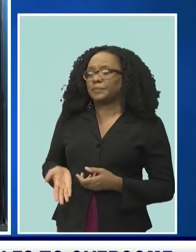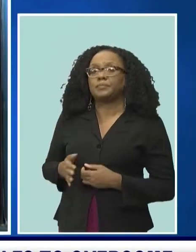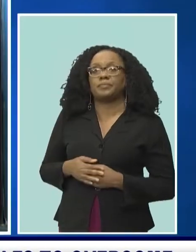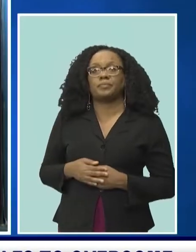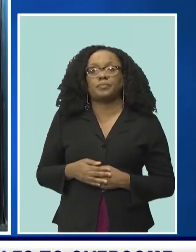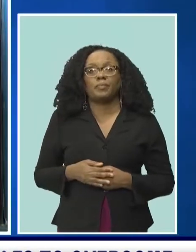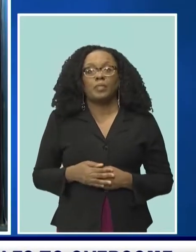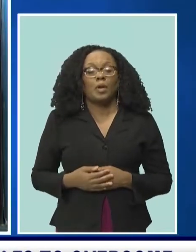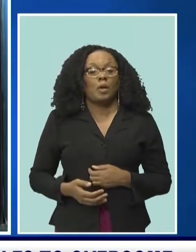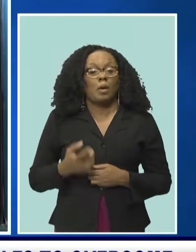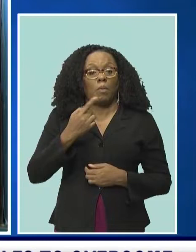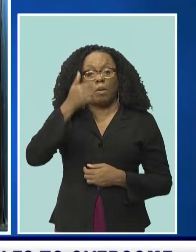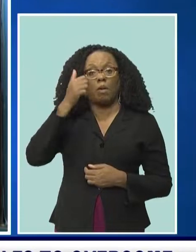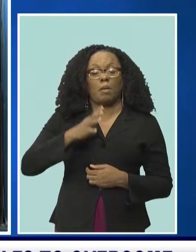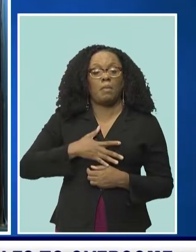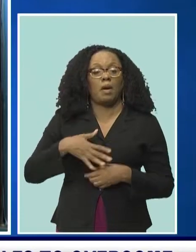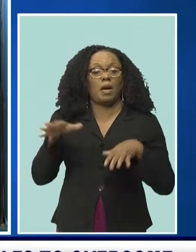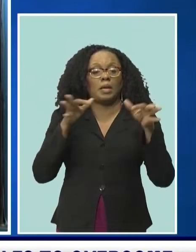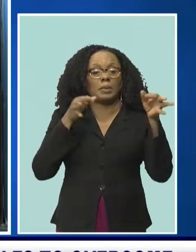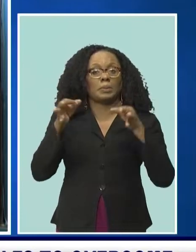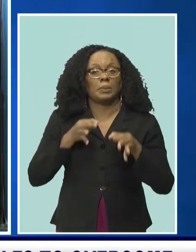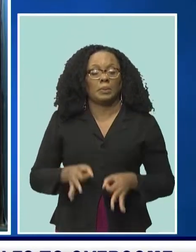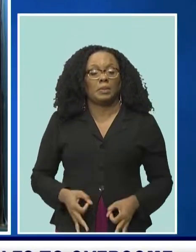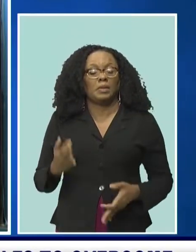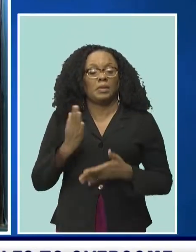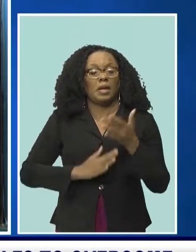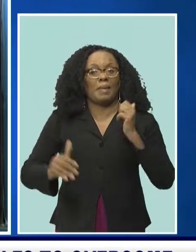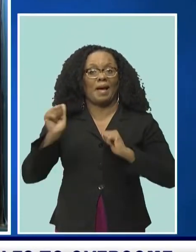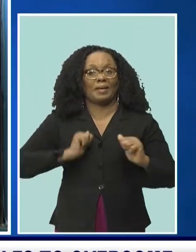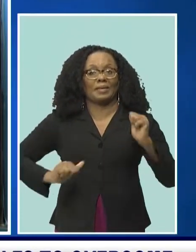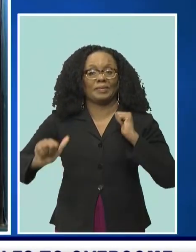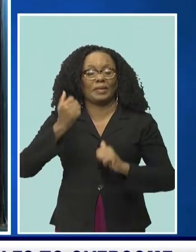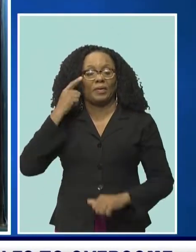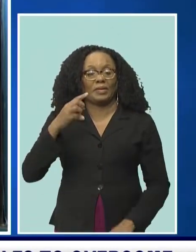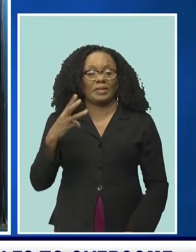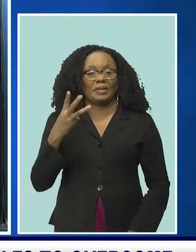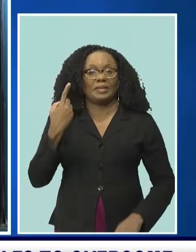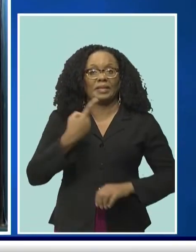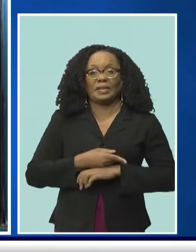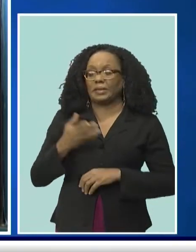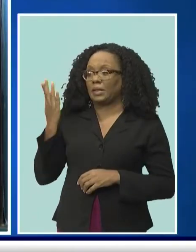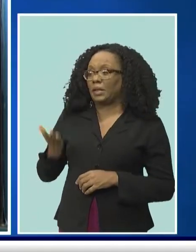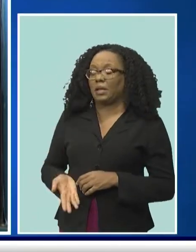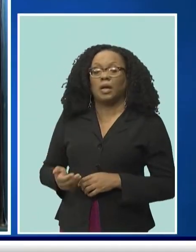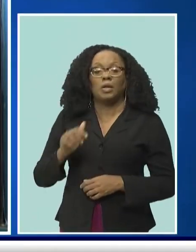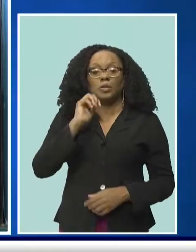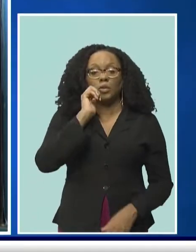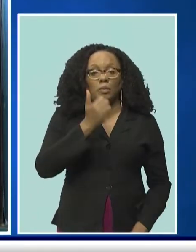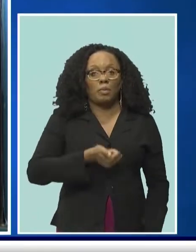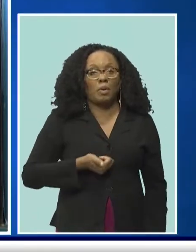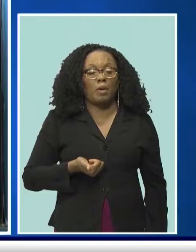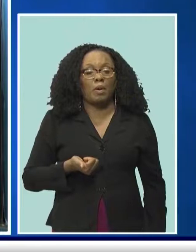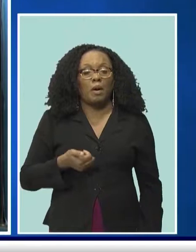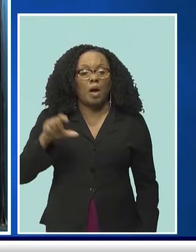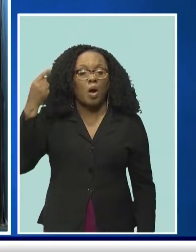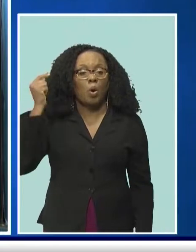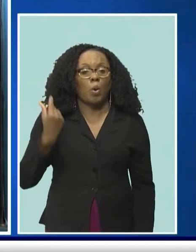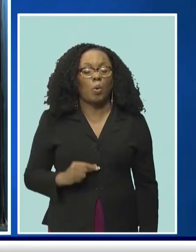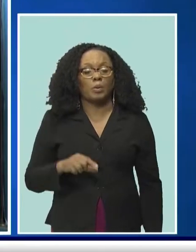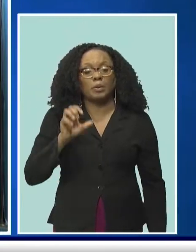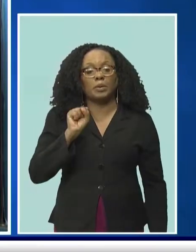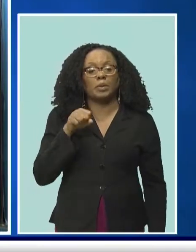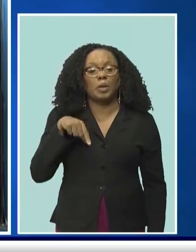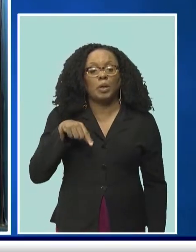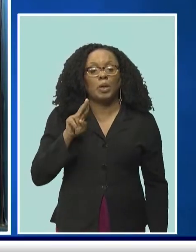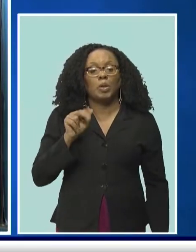Warner outlined some of the activities for the 16 days. Tomorrow at Golden Square marks another attempt to raise the profile of the 16 Days of Activism, as